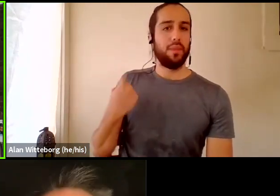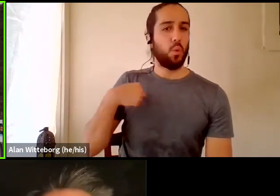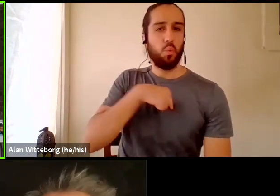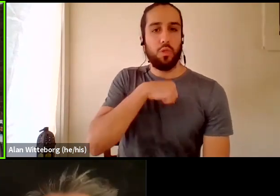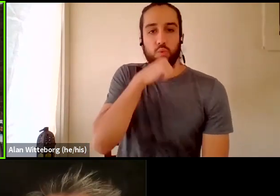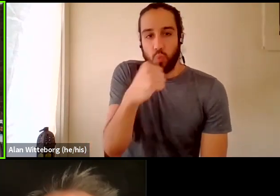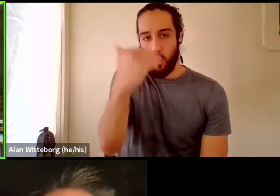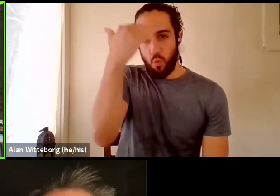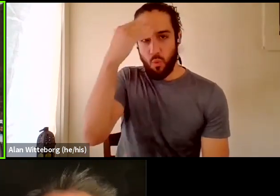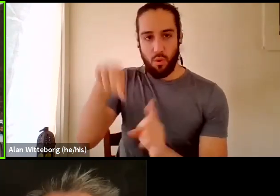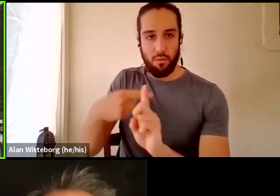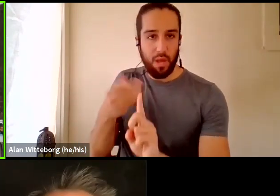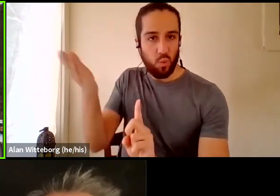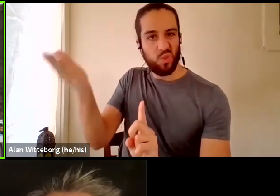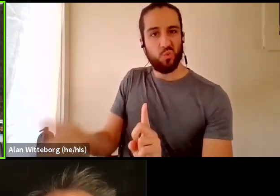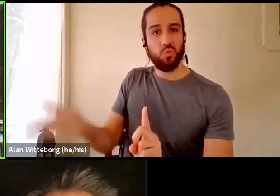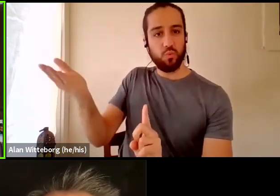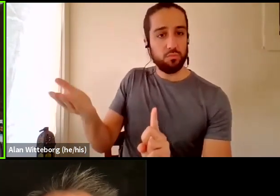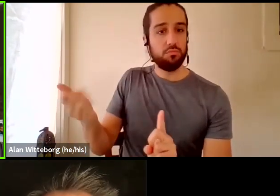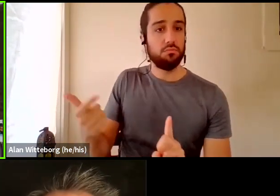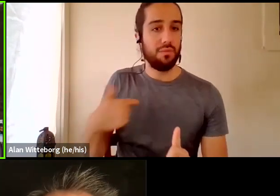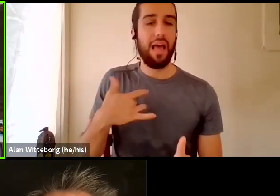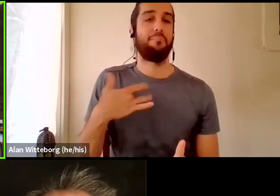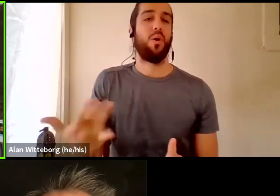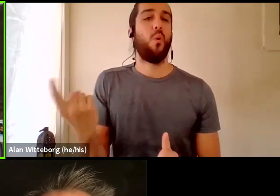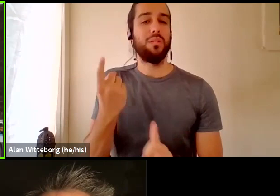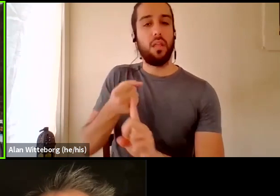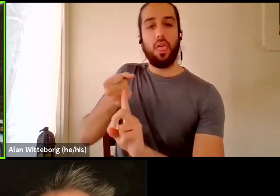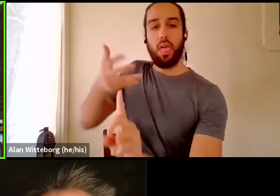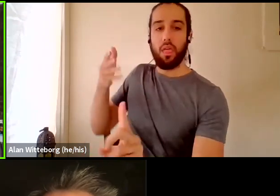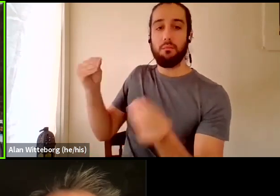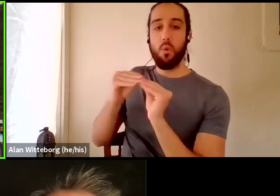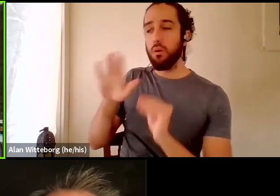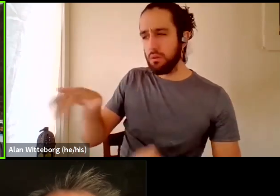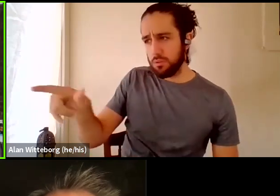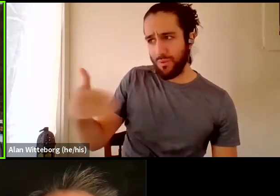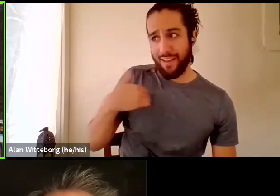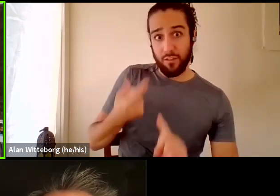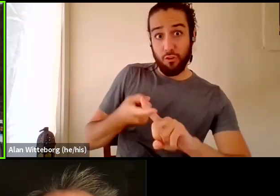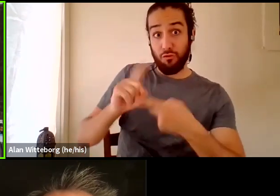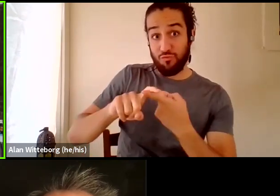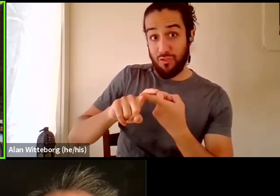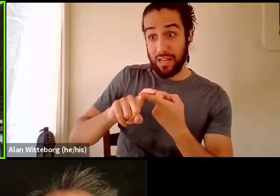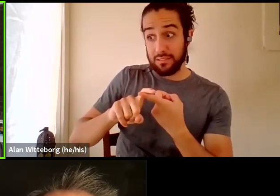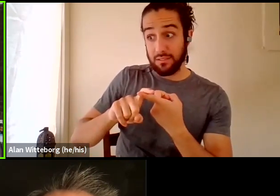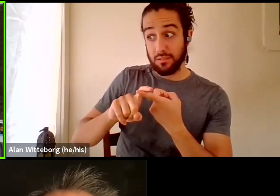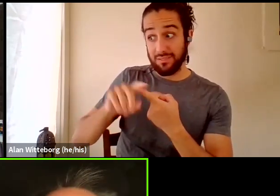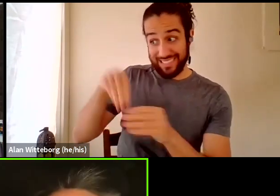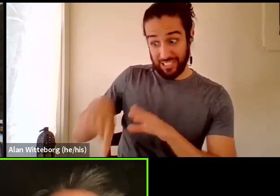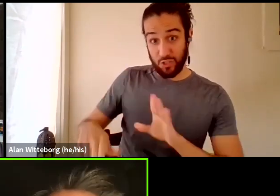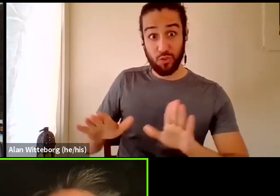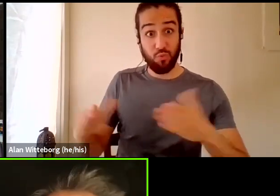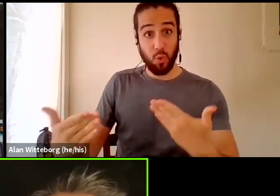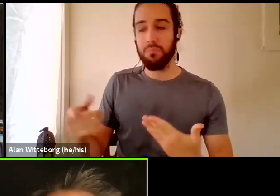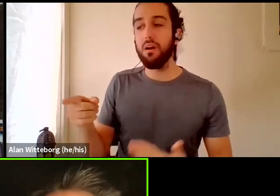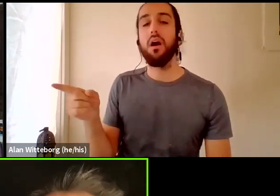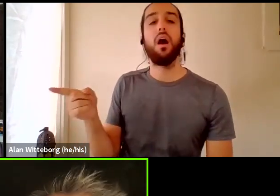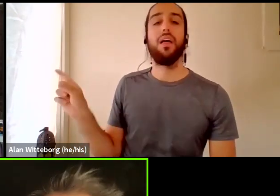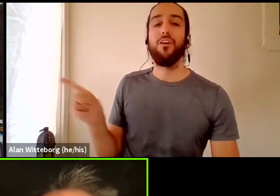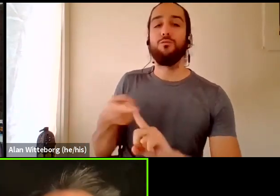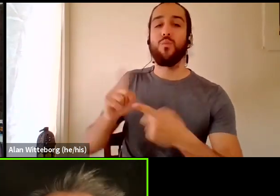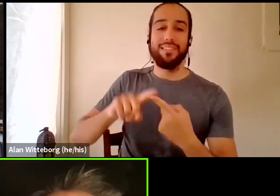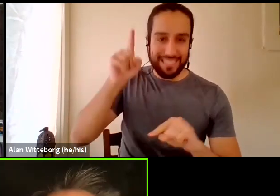you. And I always tease it out a little bit more saying, and even if you have friends in this room, they can't know it either. So really just trying to